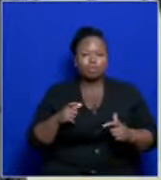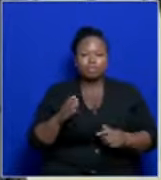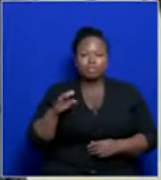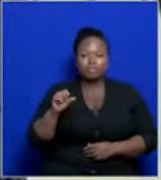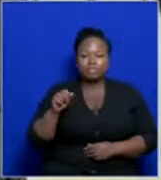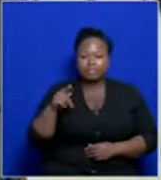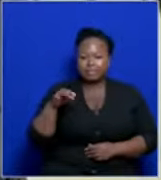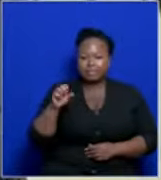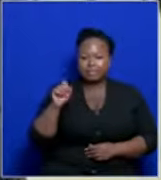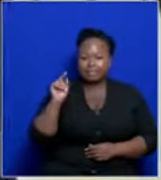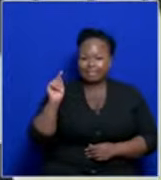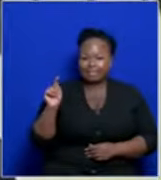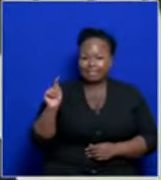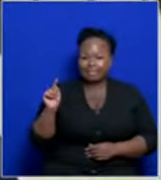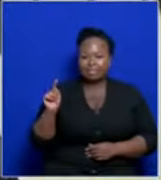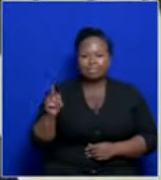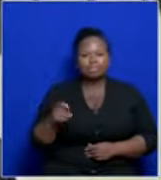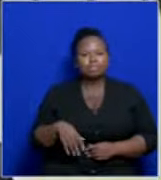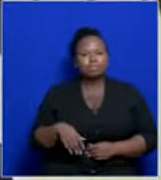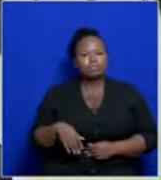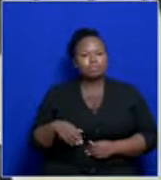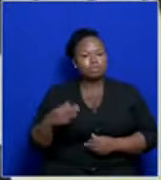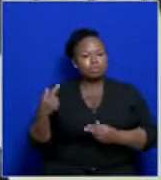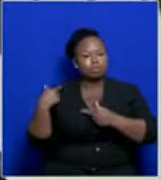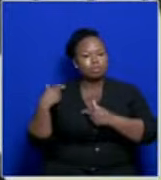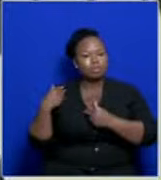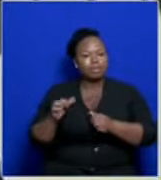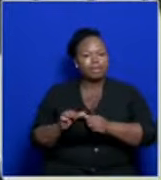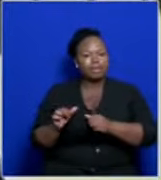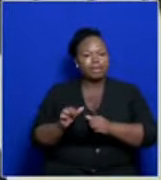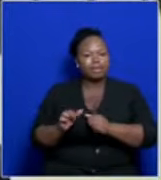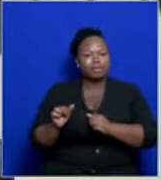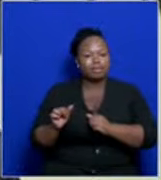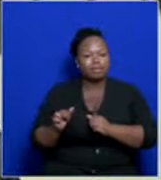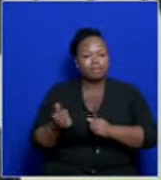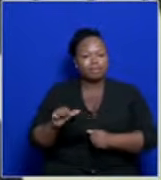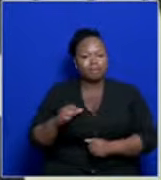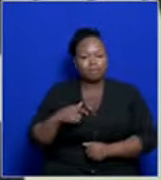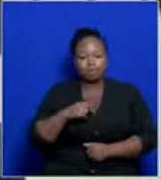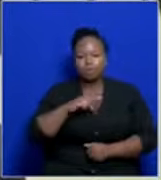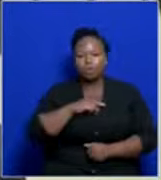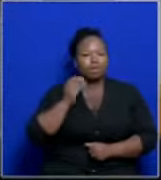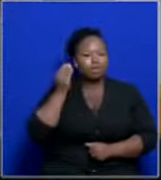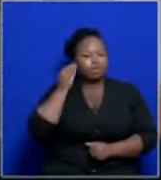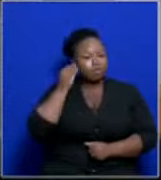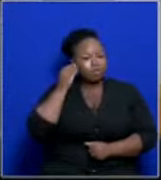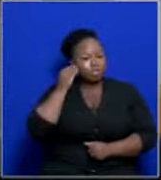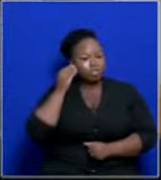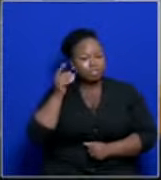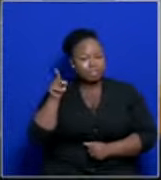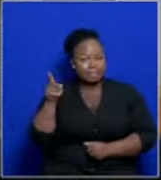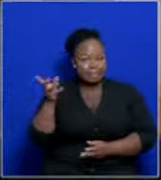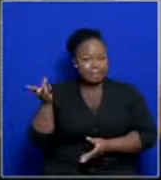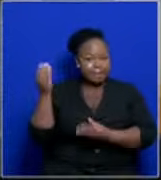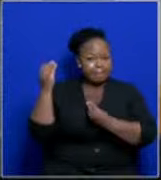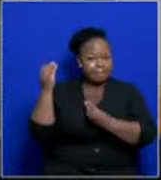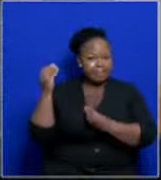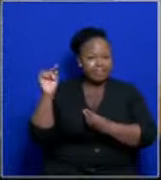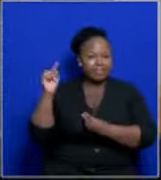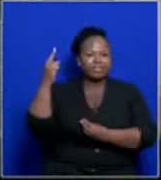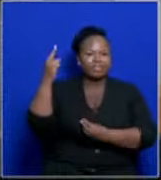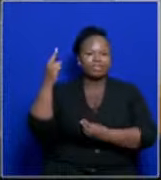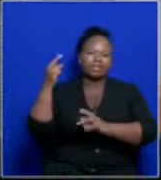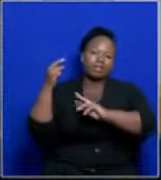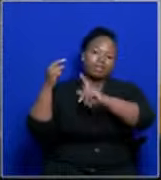better position than me, because the information is given to him by someone who trusts